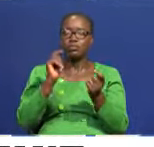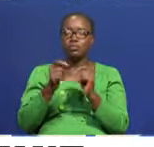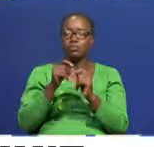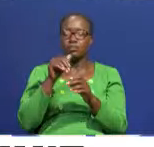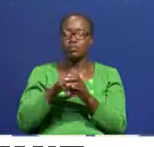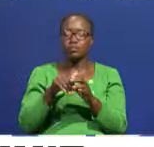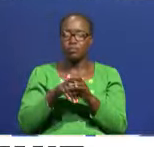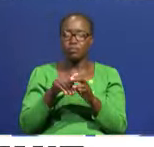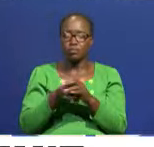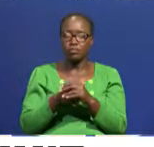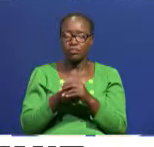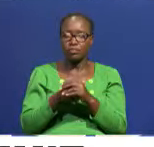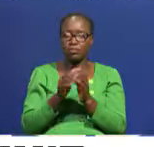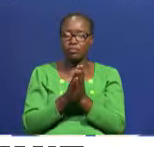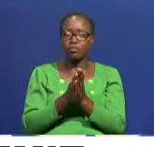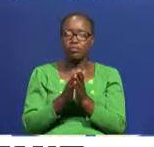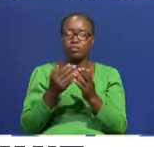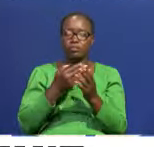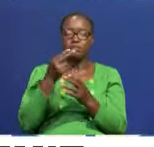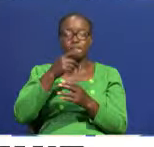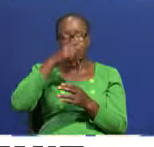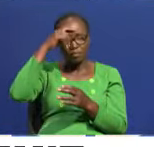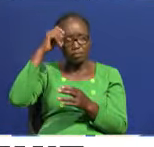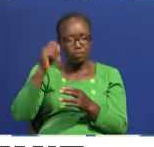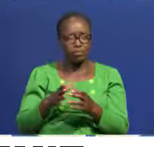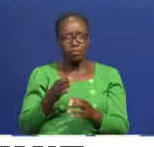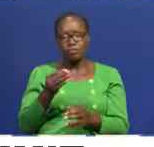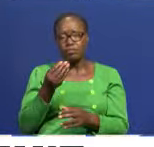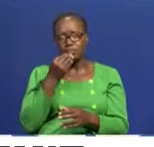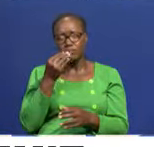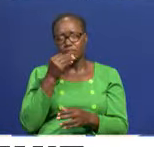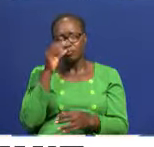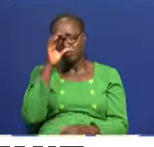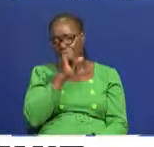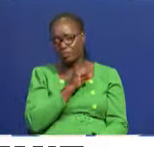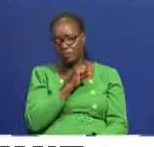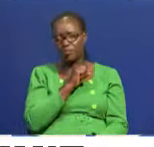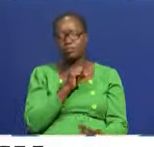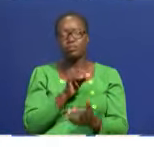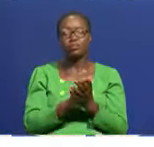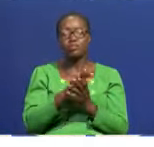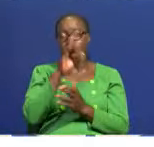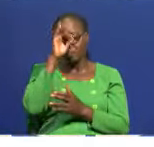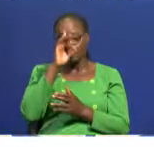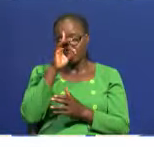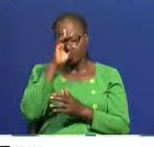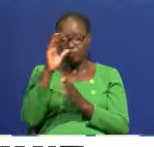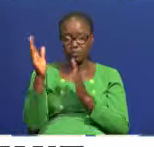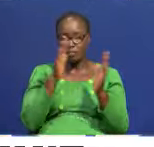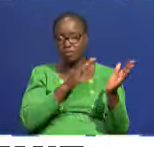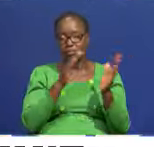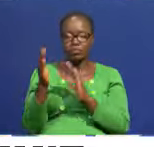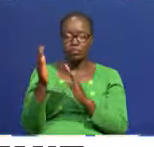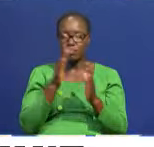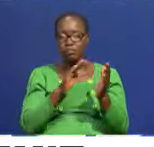including rising temperature, food insecurity, and extreme weather